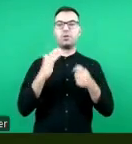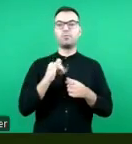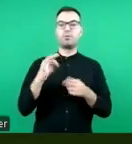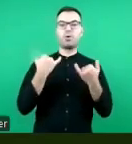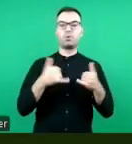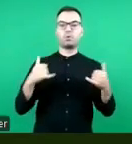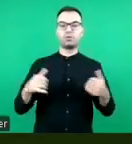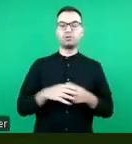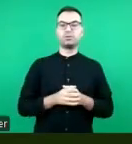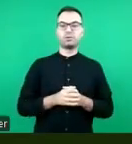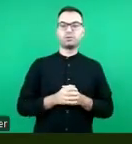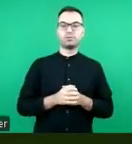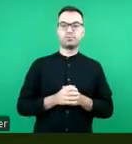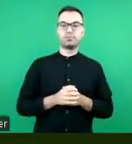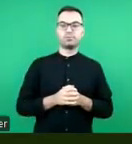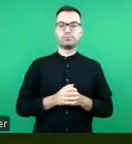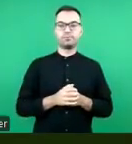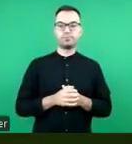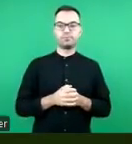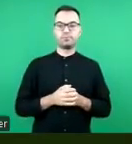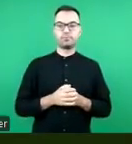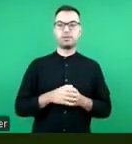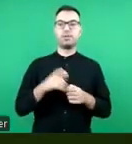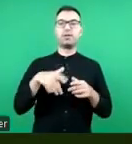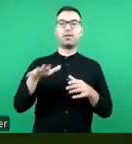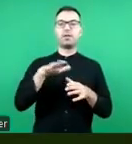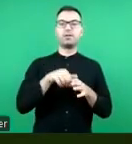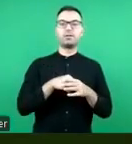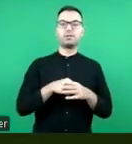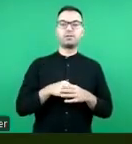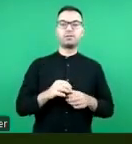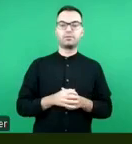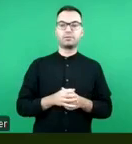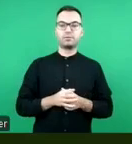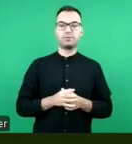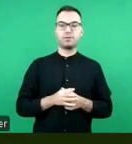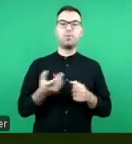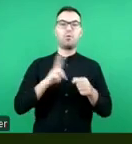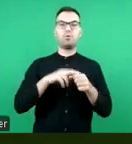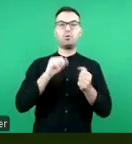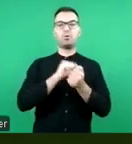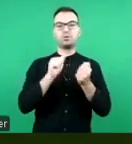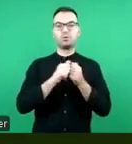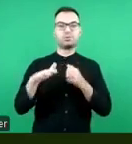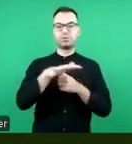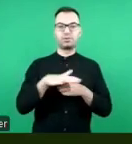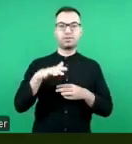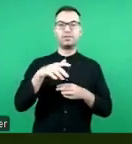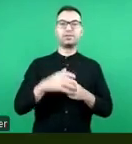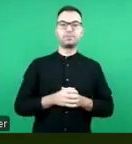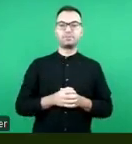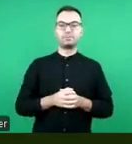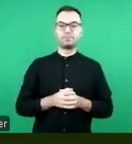in intensively managed disturbed areas, or in doubly disturbed areas, and they could make a